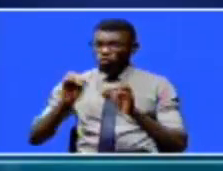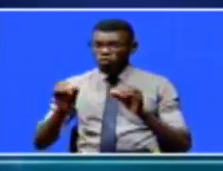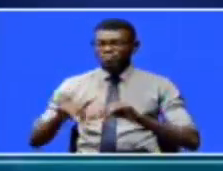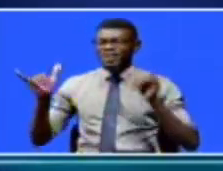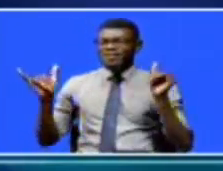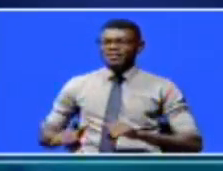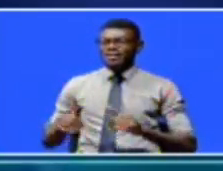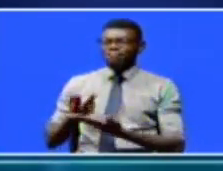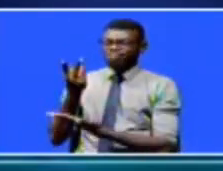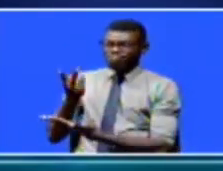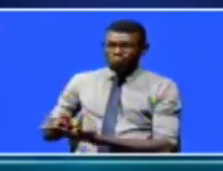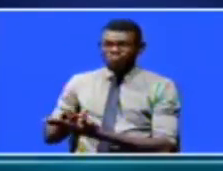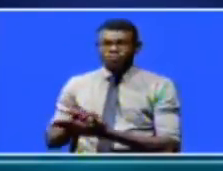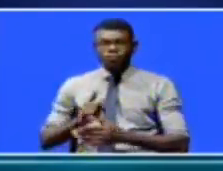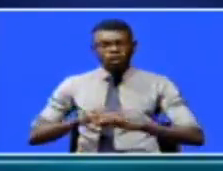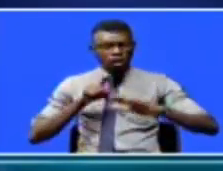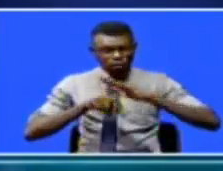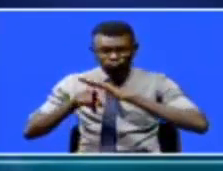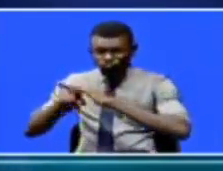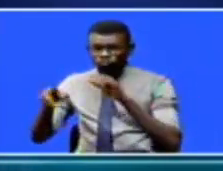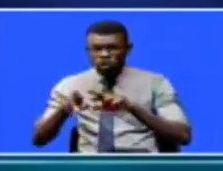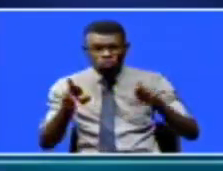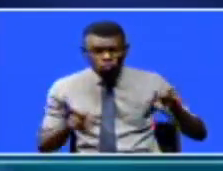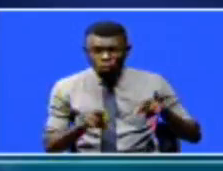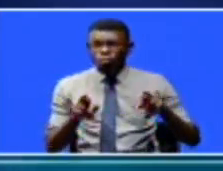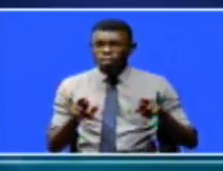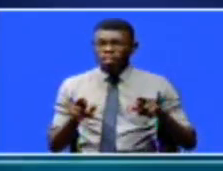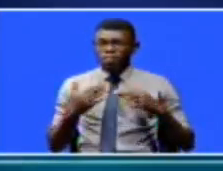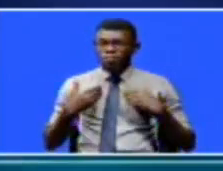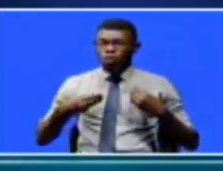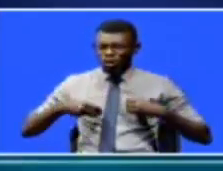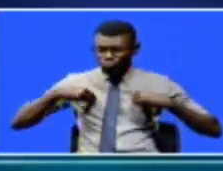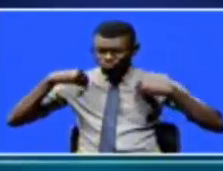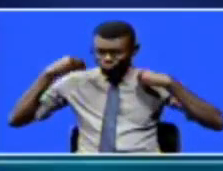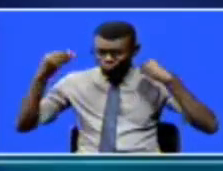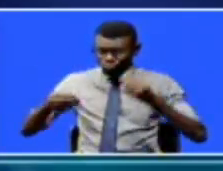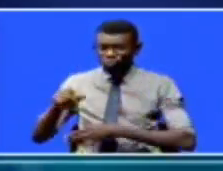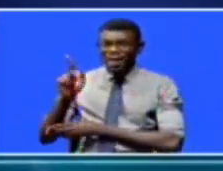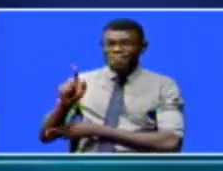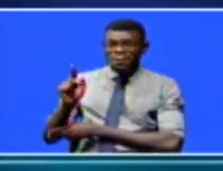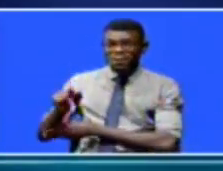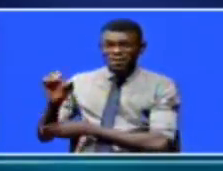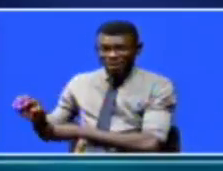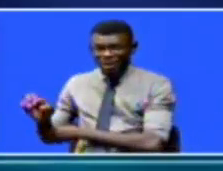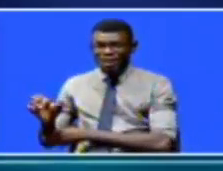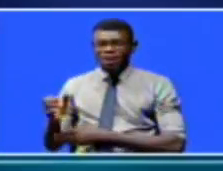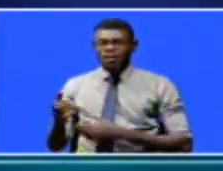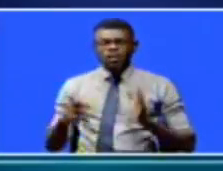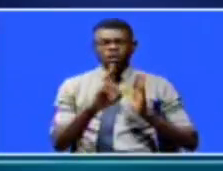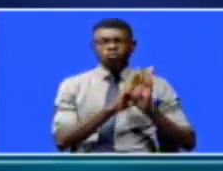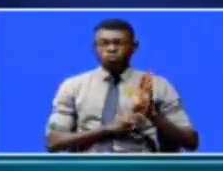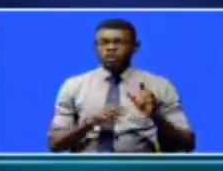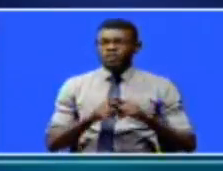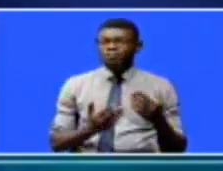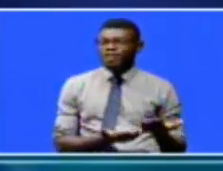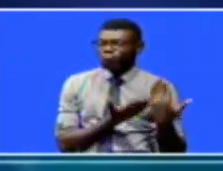After each access to the isolation unit, everyone has to remove their PPE according to the strict laid down procedures and shower